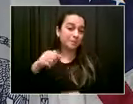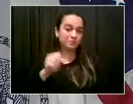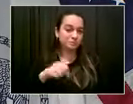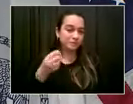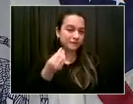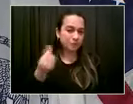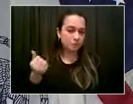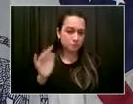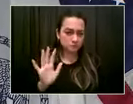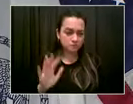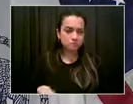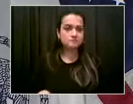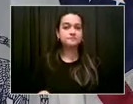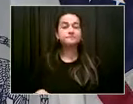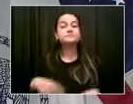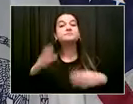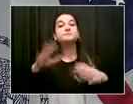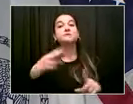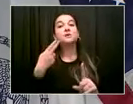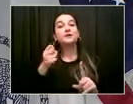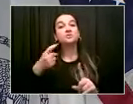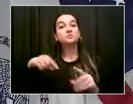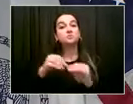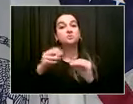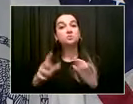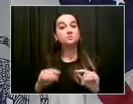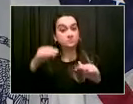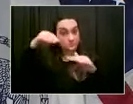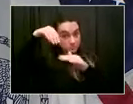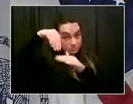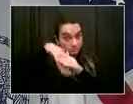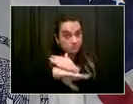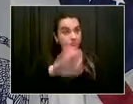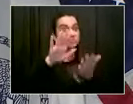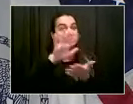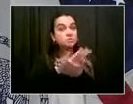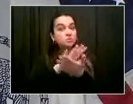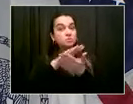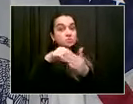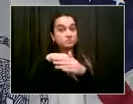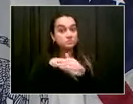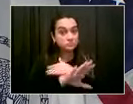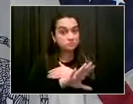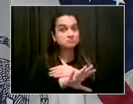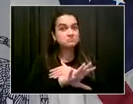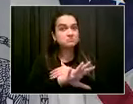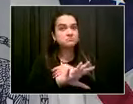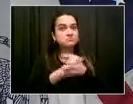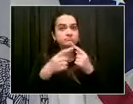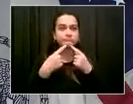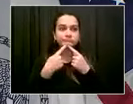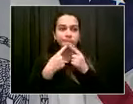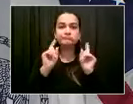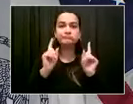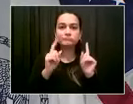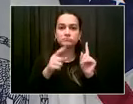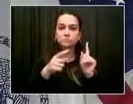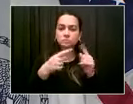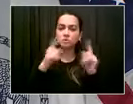There's academic support. There's emotional support. There's a lot of reasons why it's good. We, every step along the